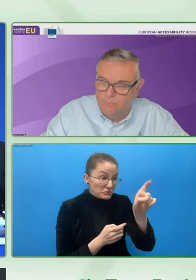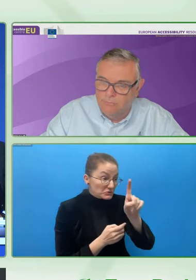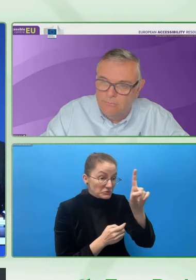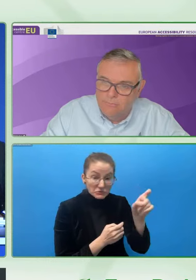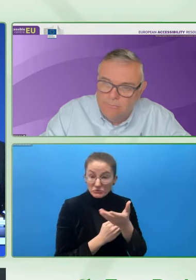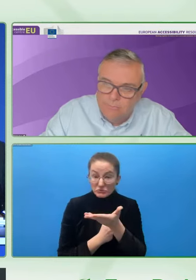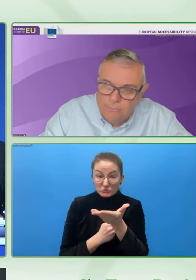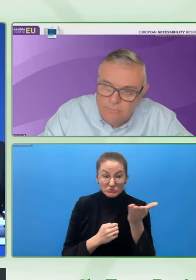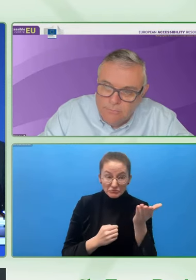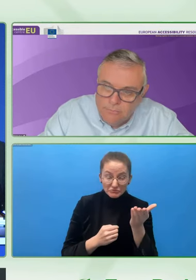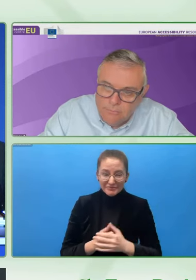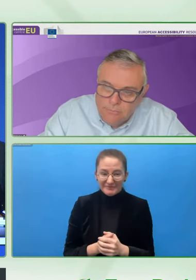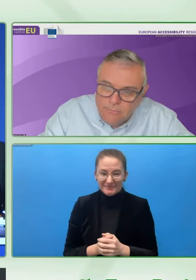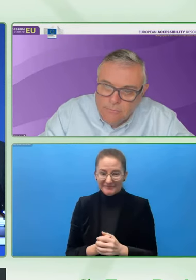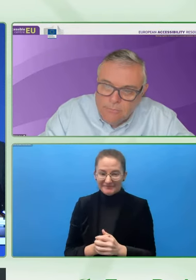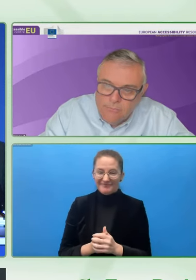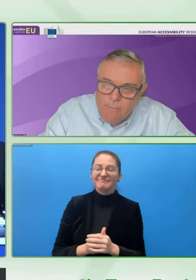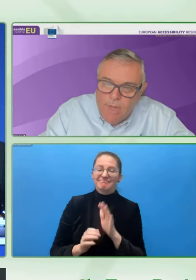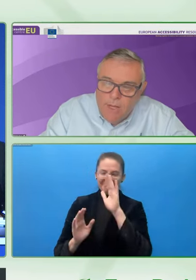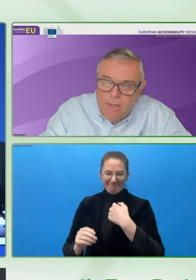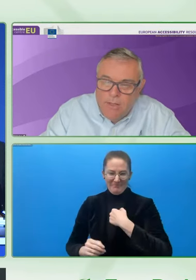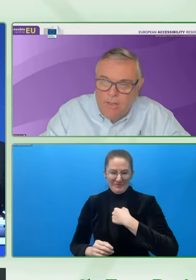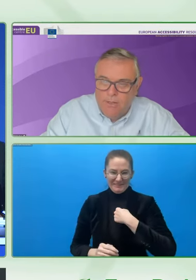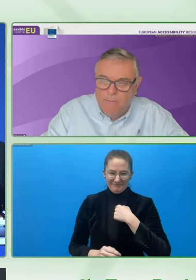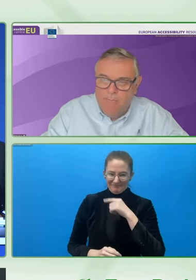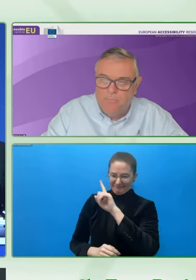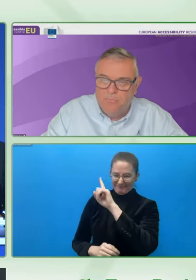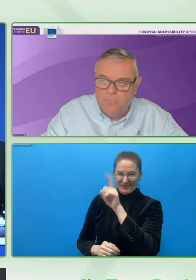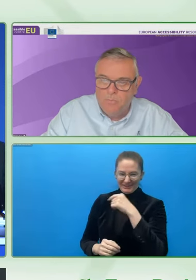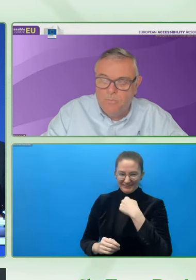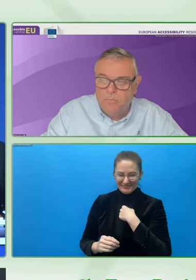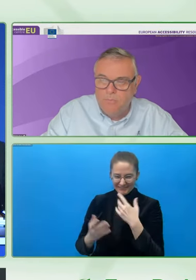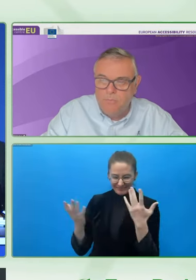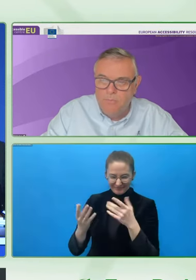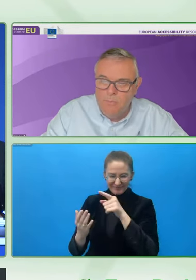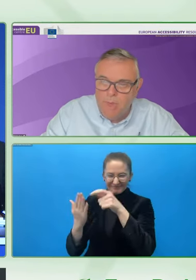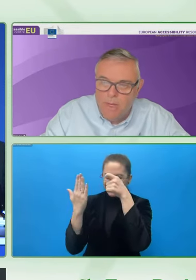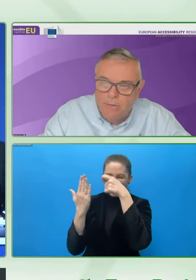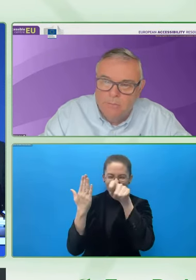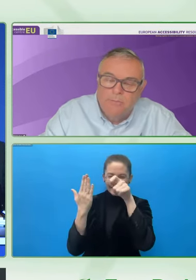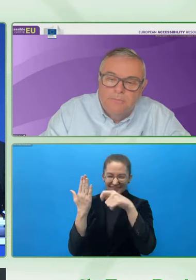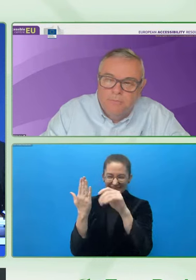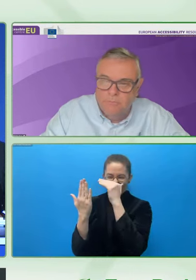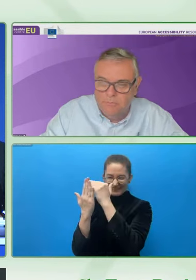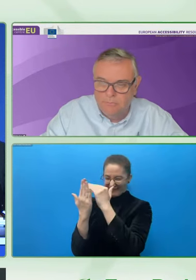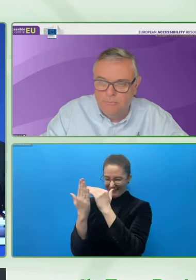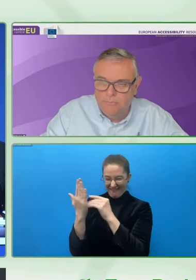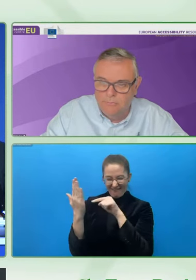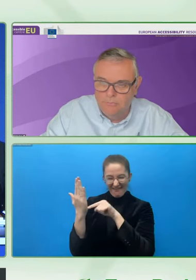You mentioned the indicators. Can you tell us a little more about your indicators that you have